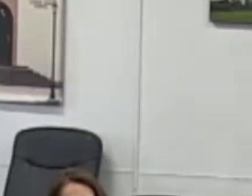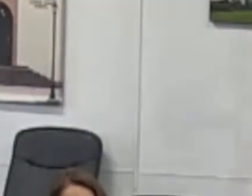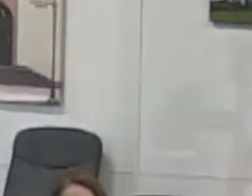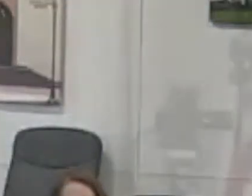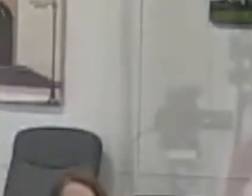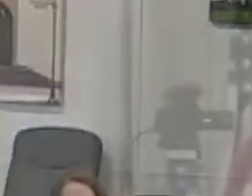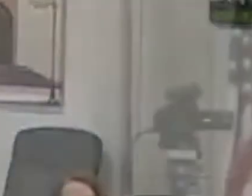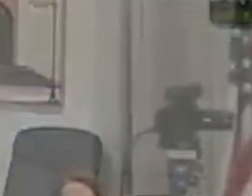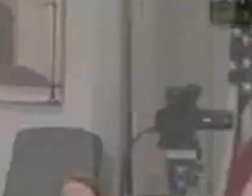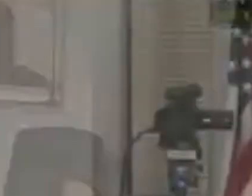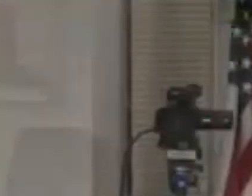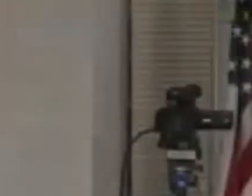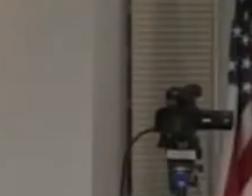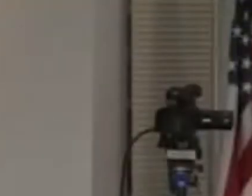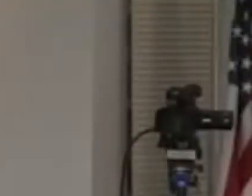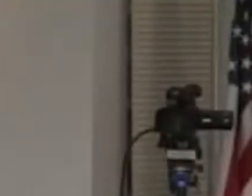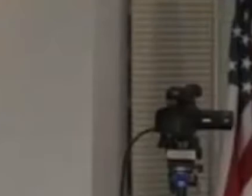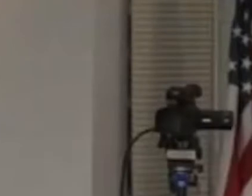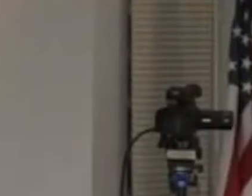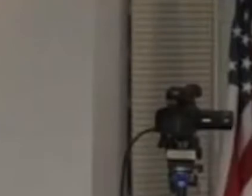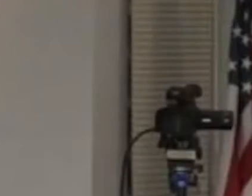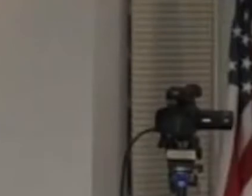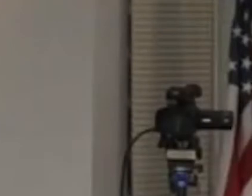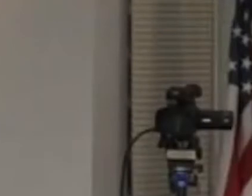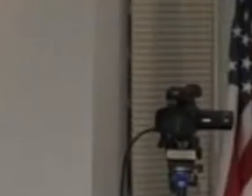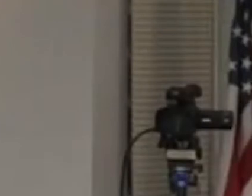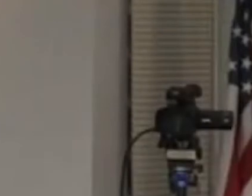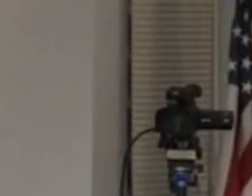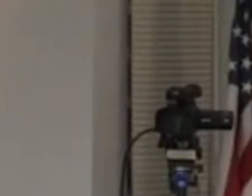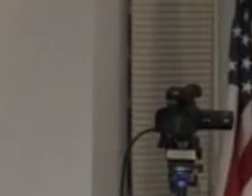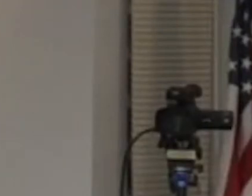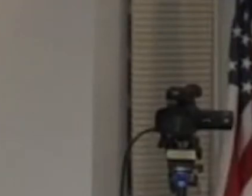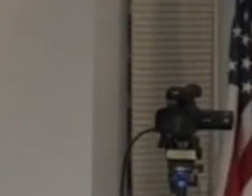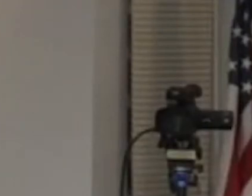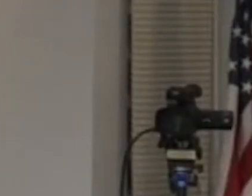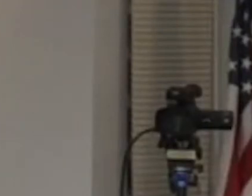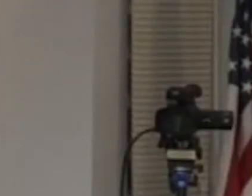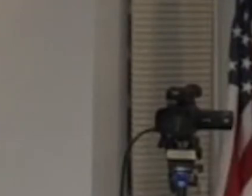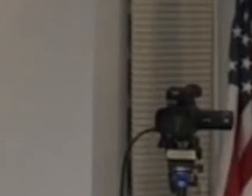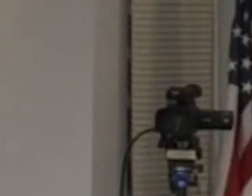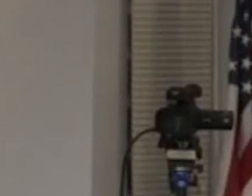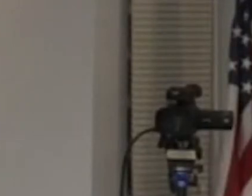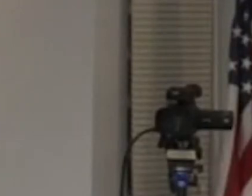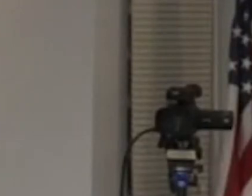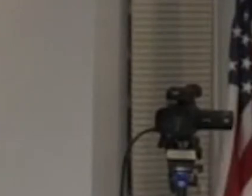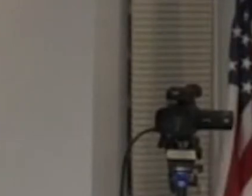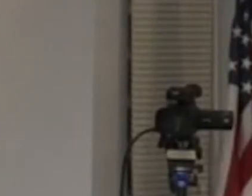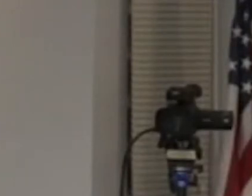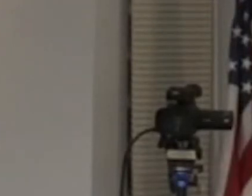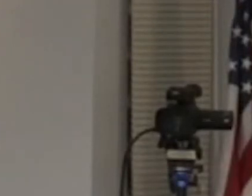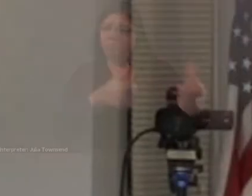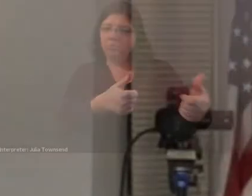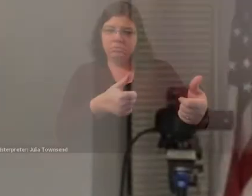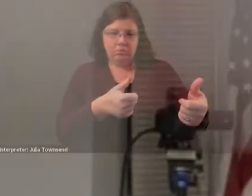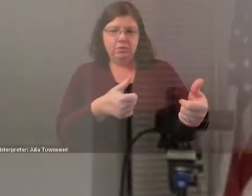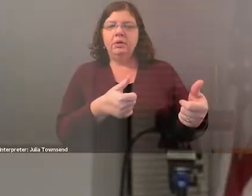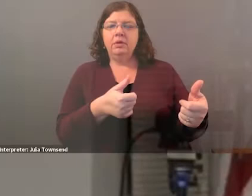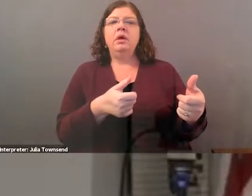Thank you for answering that. And just to be clear, you answered that wonderfully. So this